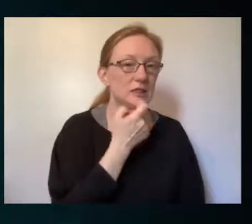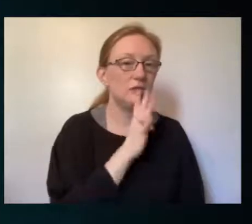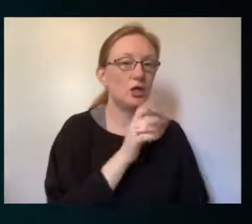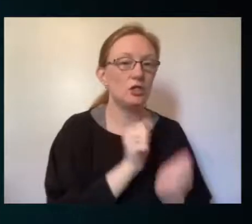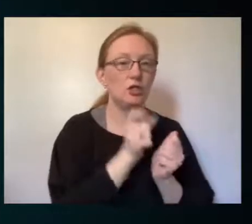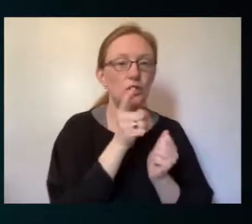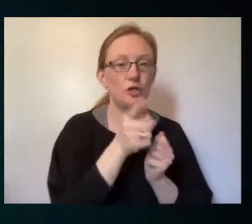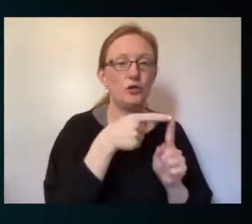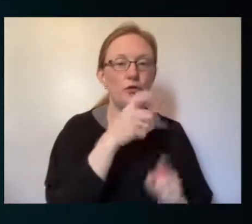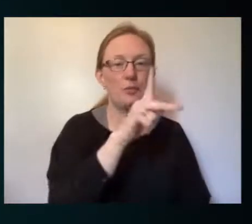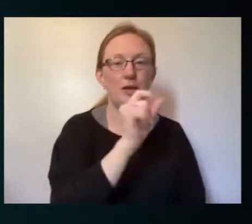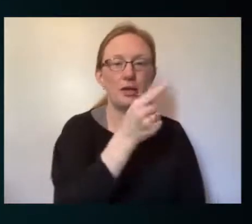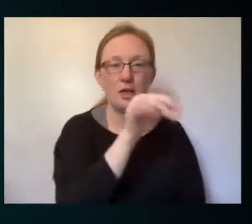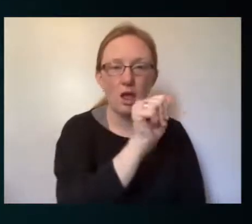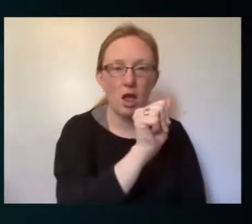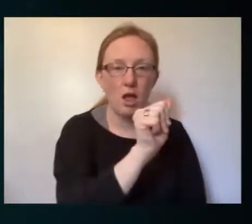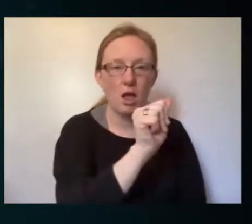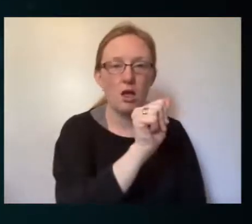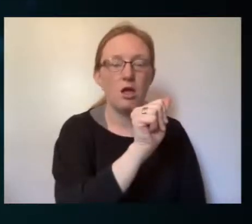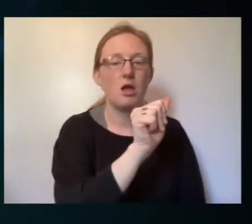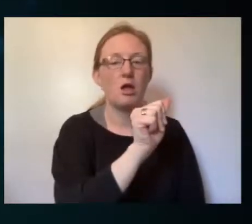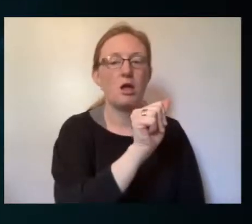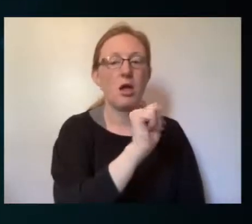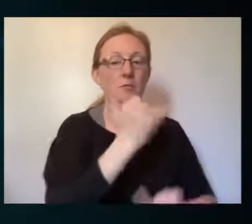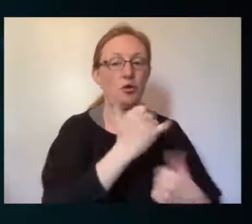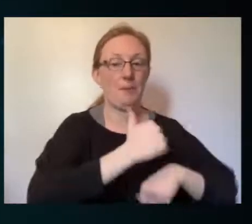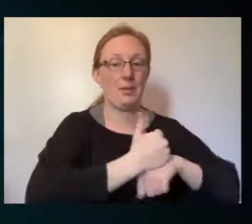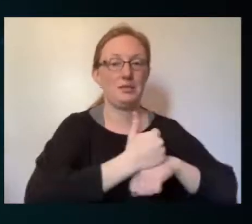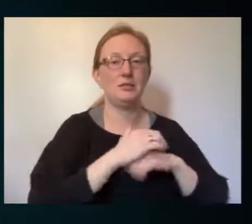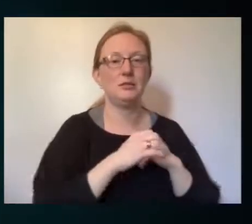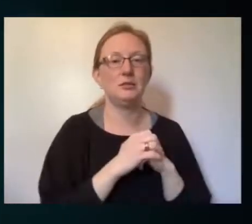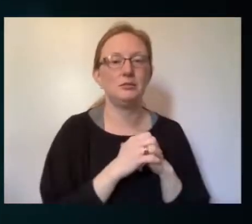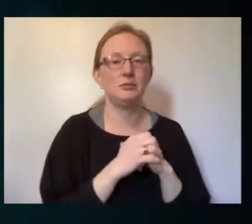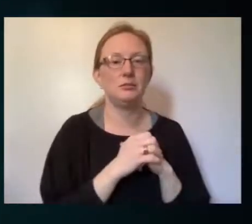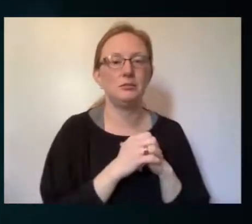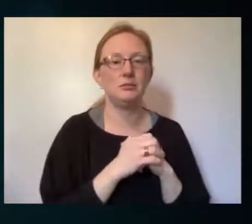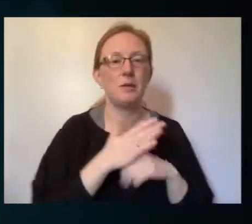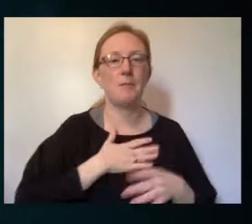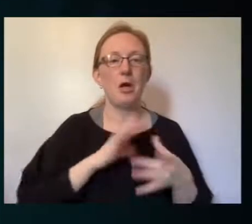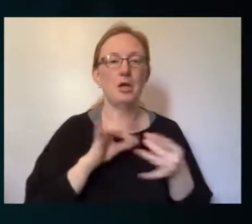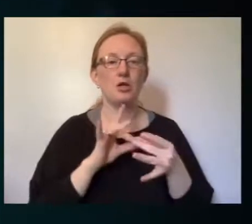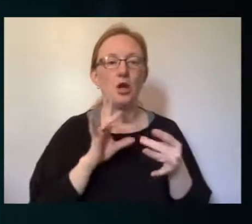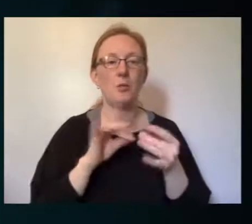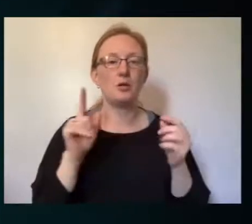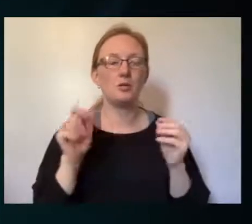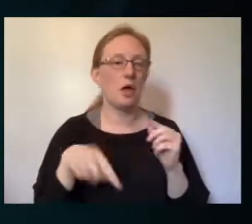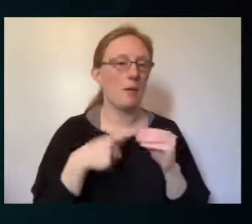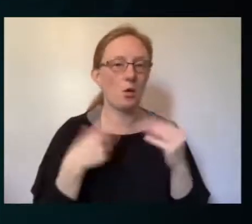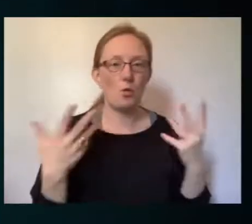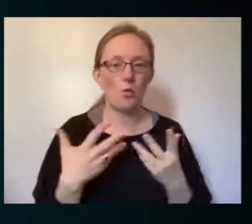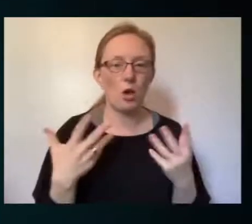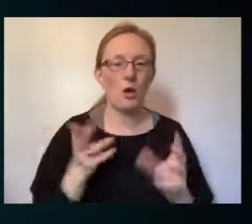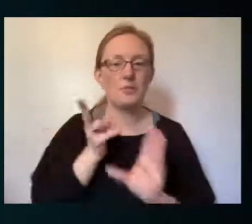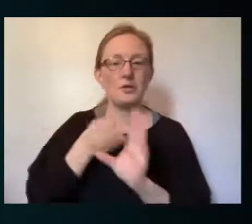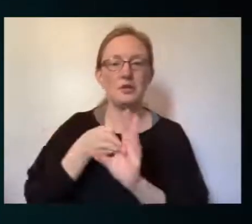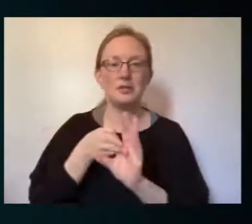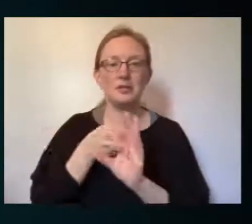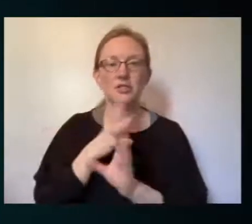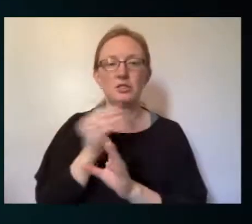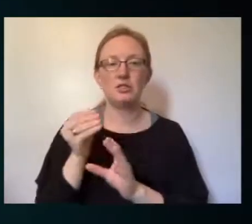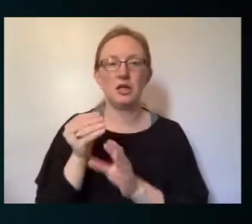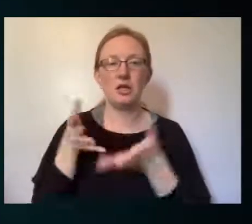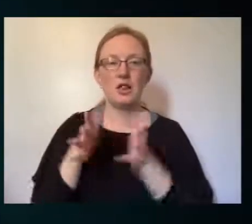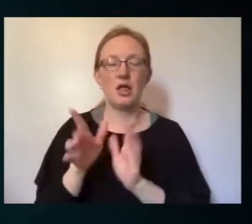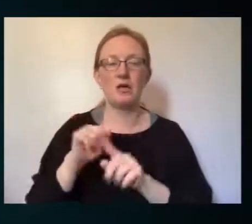guys from Nairobi, Kenya, where I'm currently based. And my comment was around participation and allowing